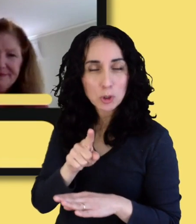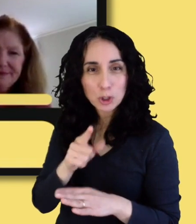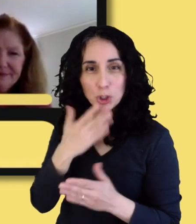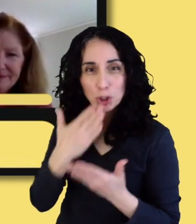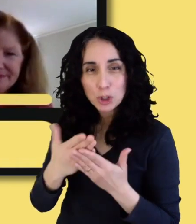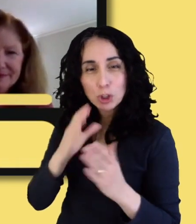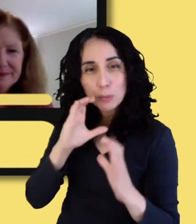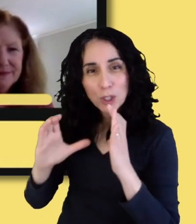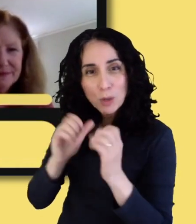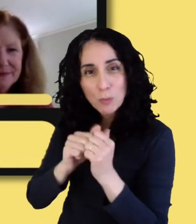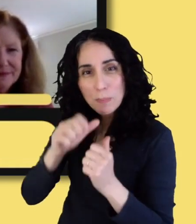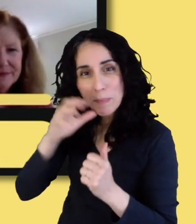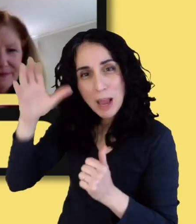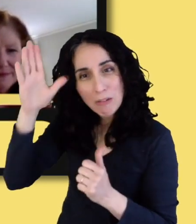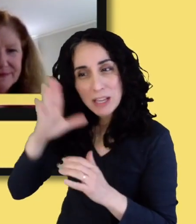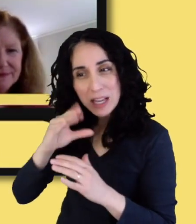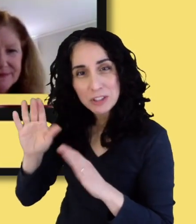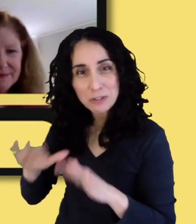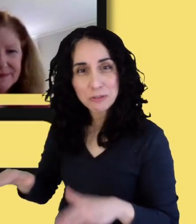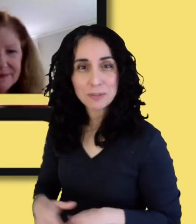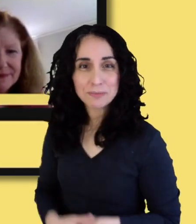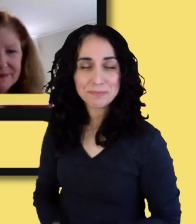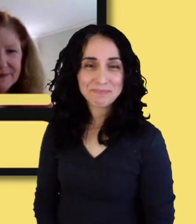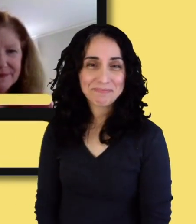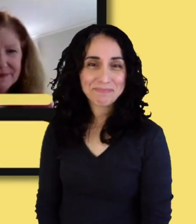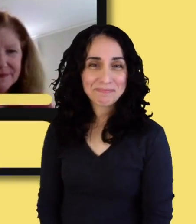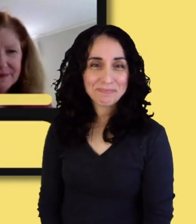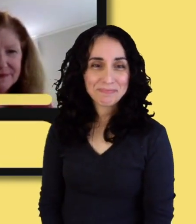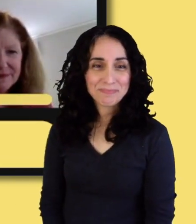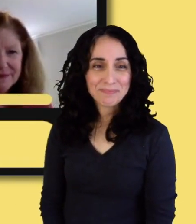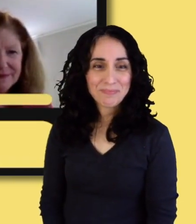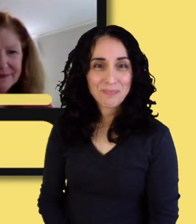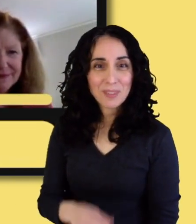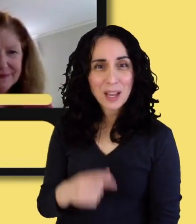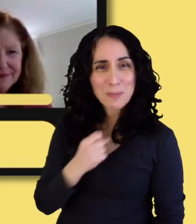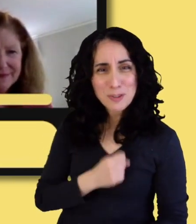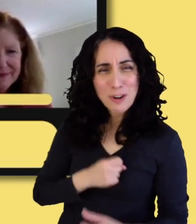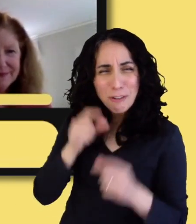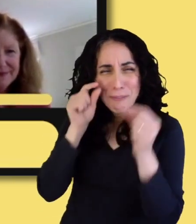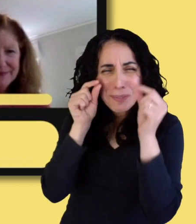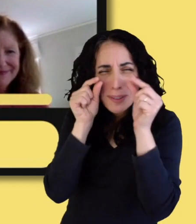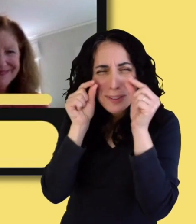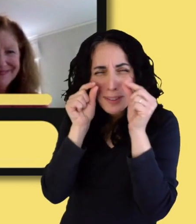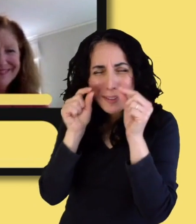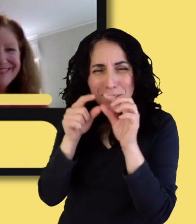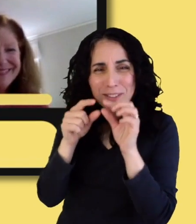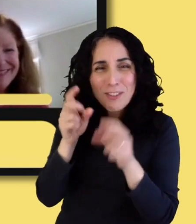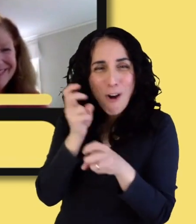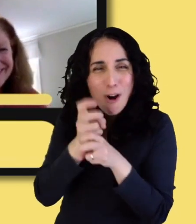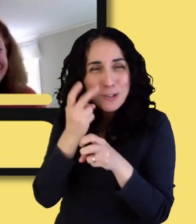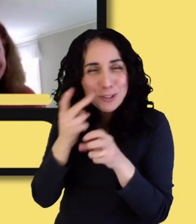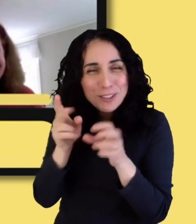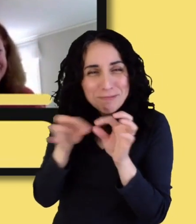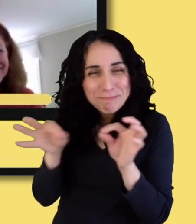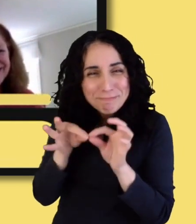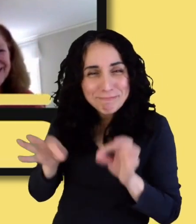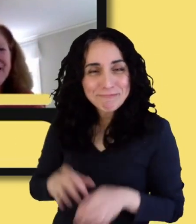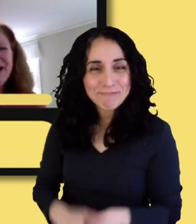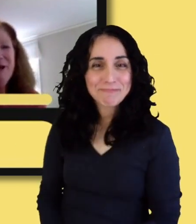ensure good communication with parent and child?" Sorry that I'm squinting. Like, things come up really small on the screen, so I